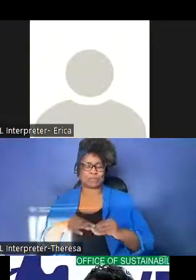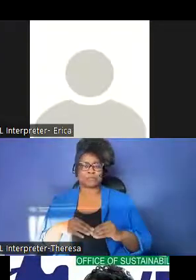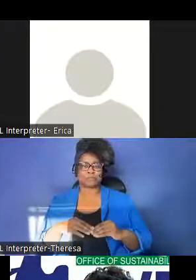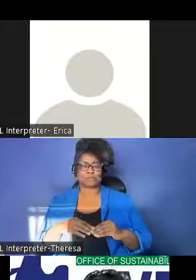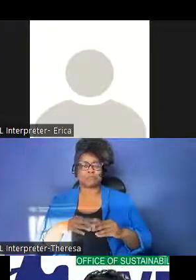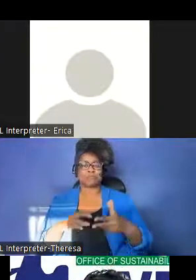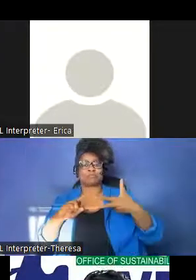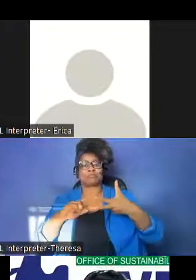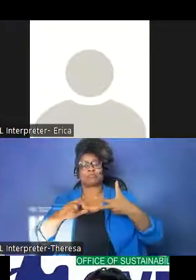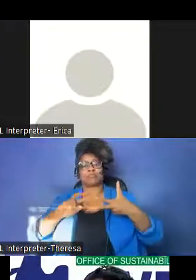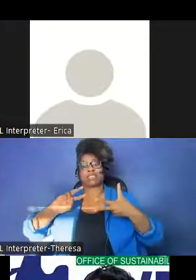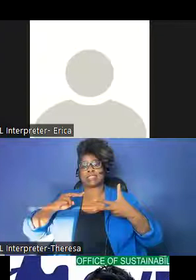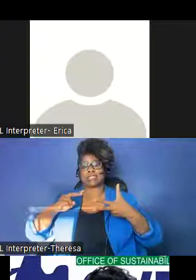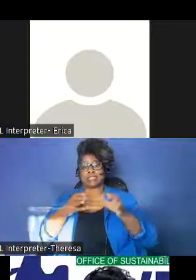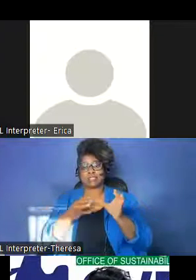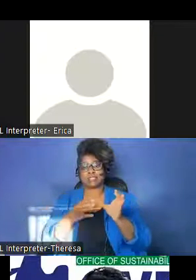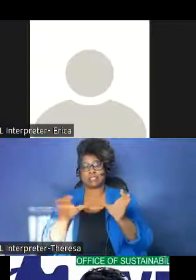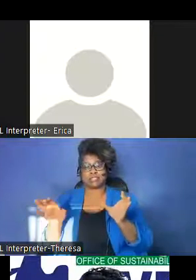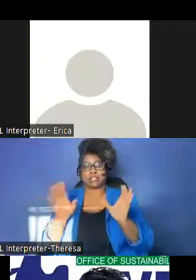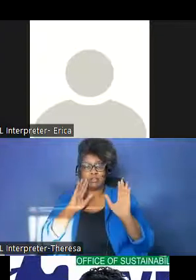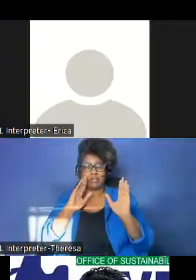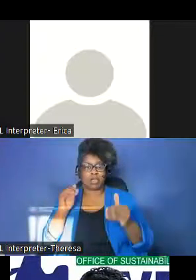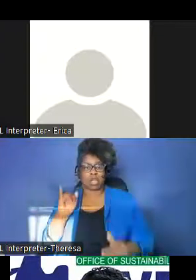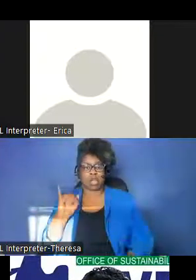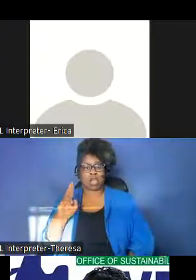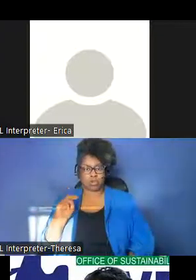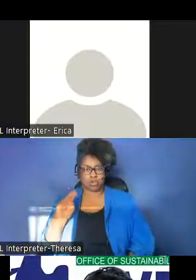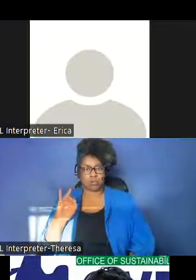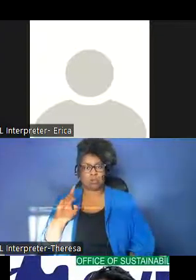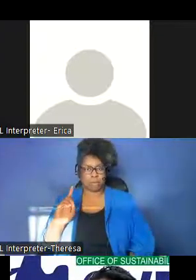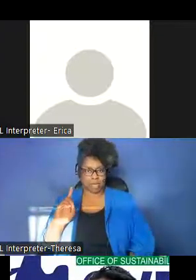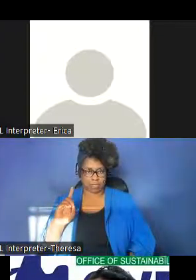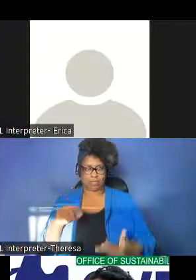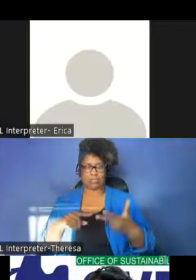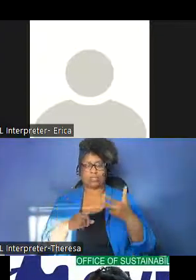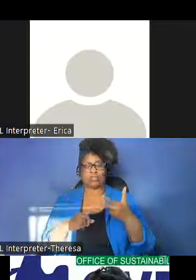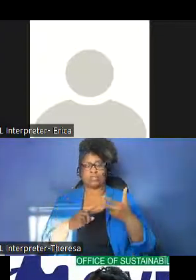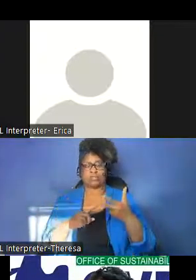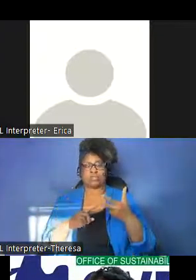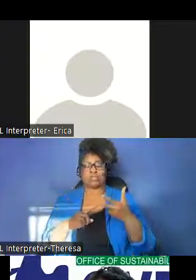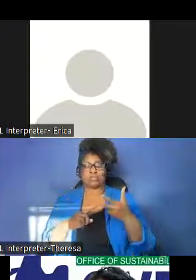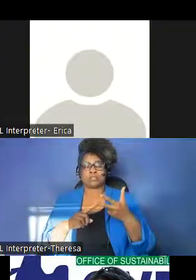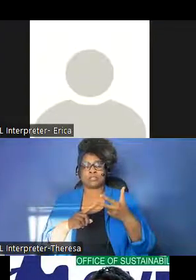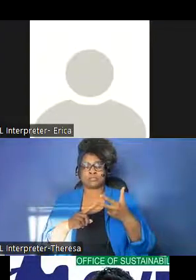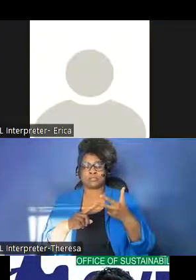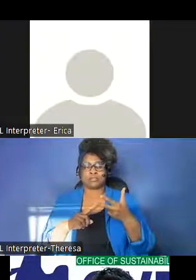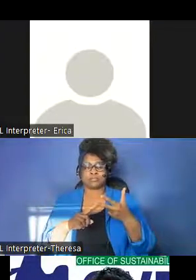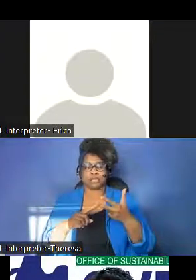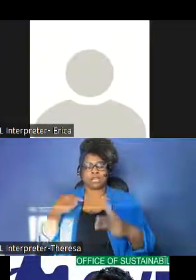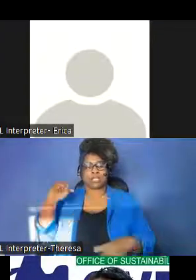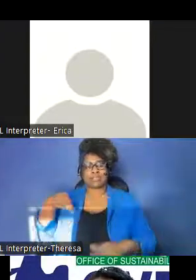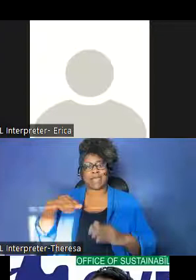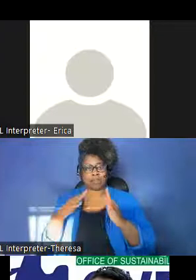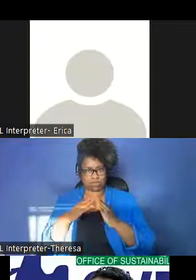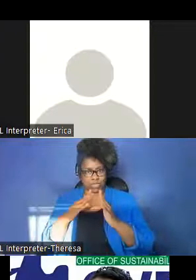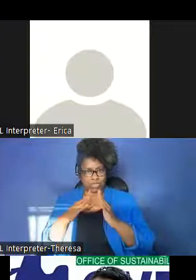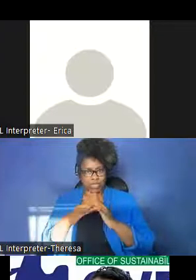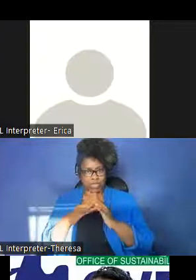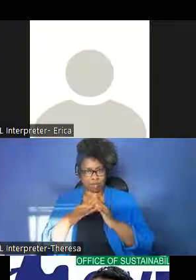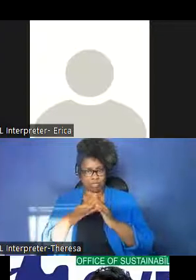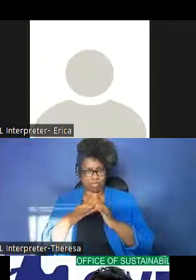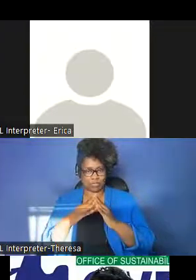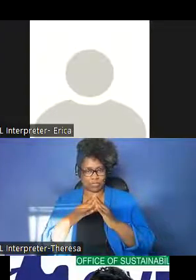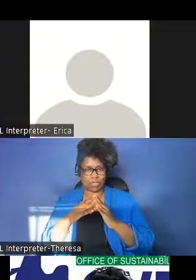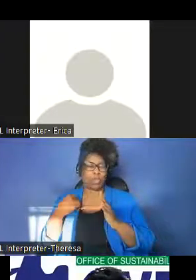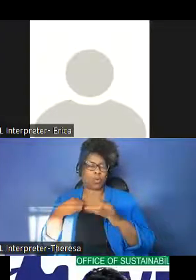Breakout number 2 is focused on the Ironbound neighborhood. Breakout number 3 will cover the downtown area and what